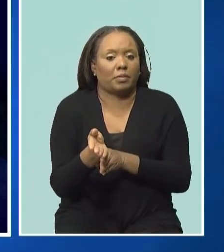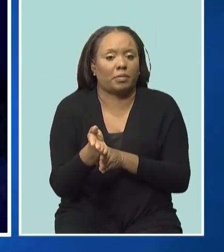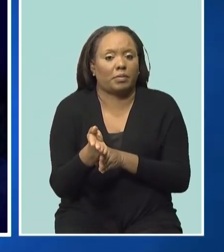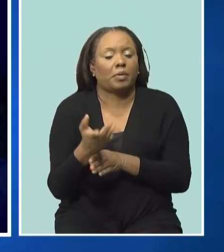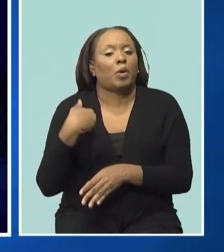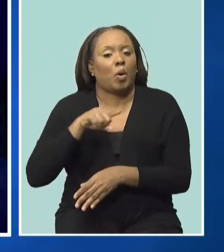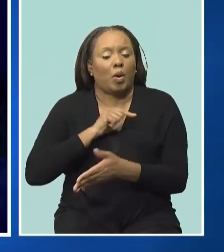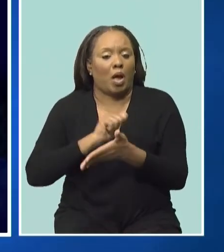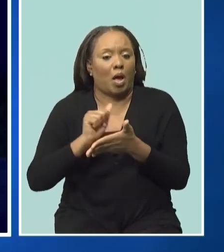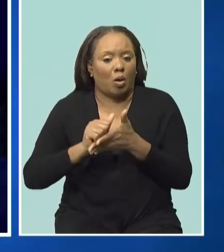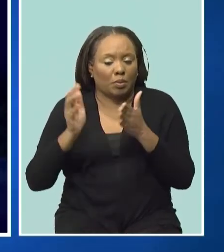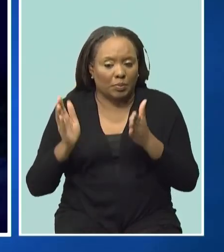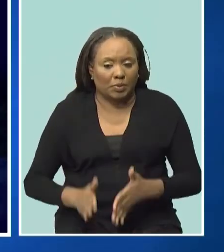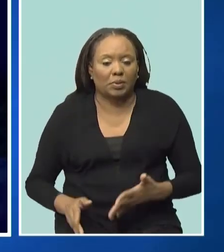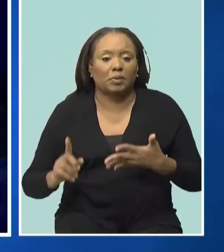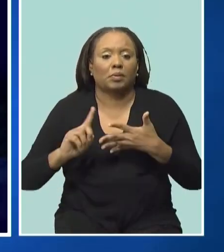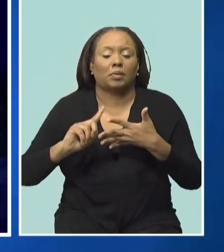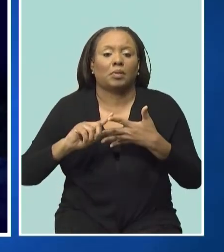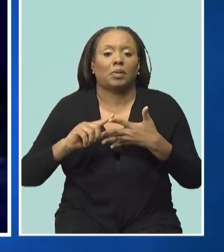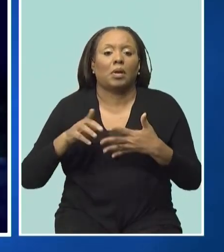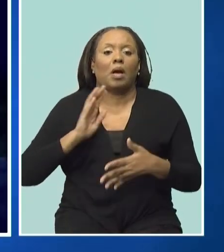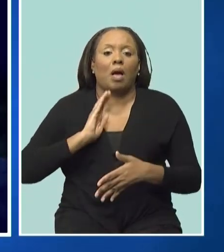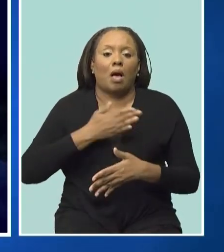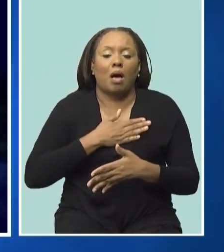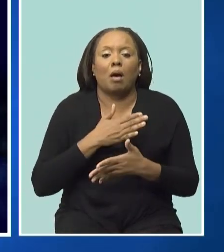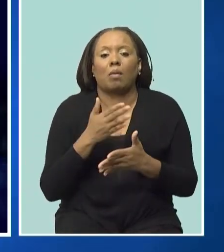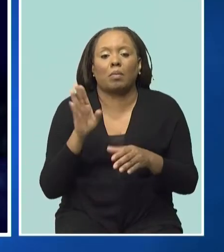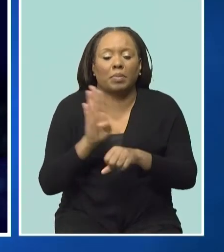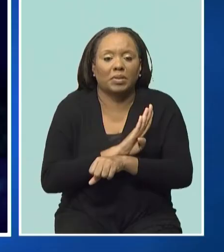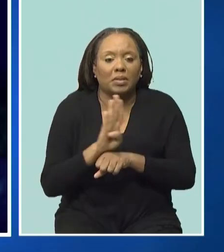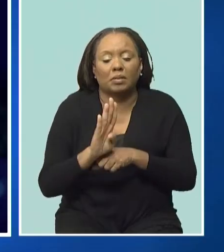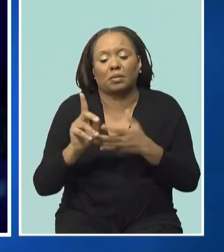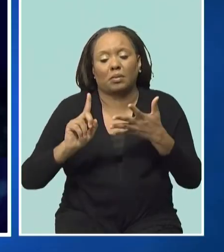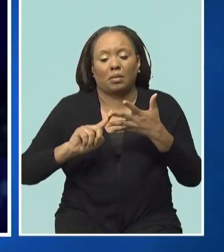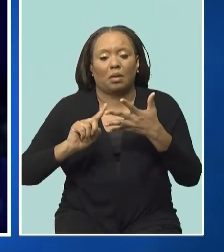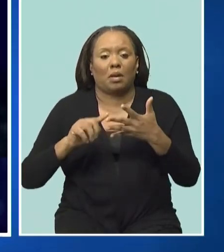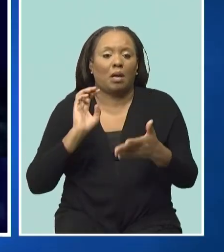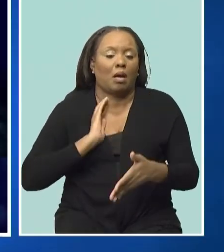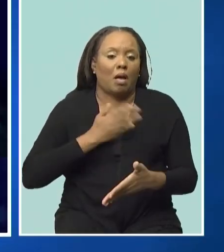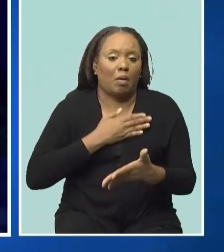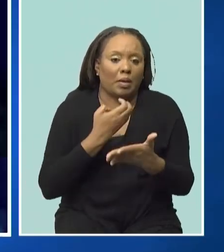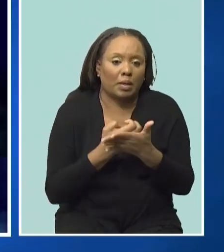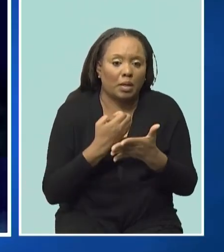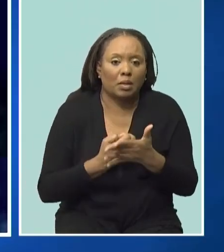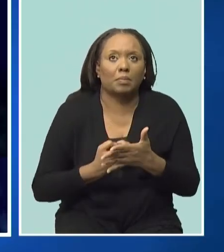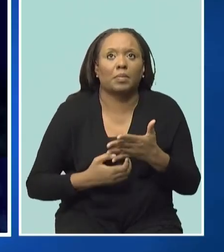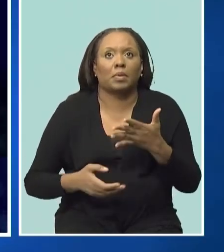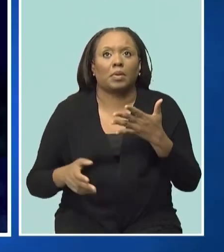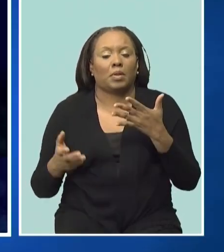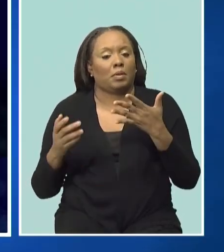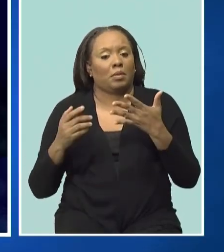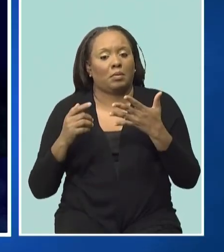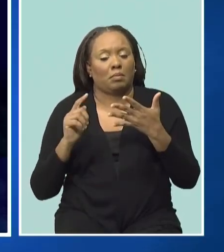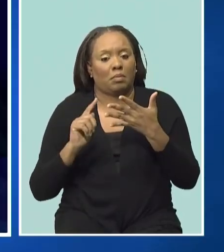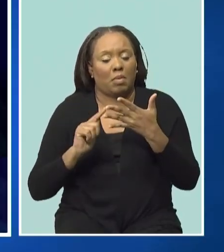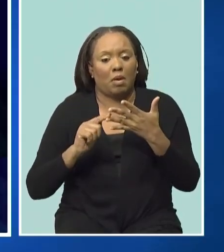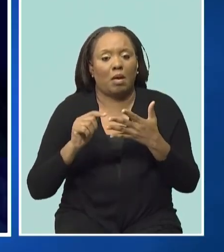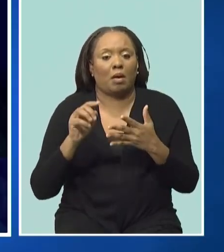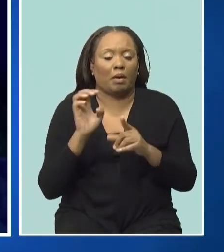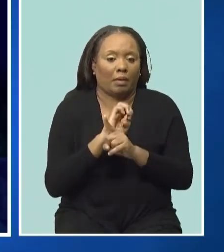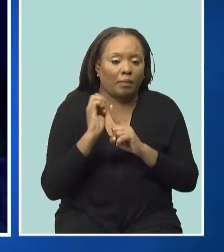at the sustainability of our businesses, sustainability of our economies, sustainability of the climate and the